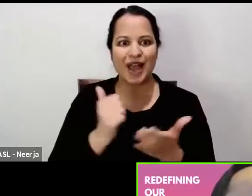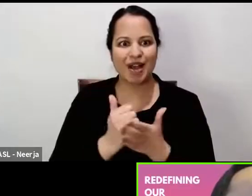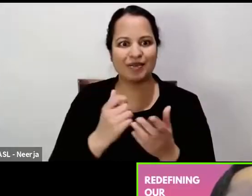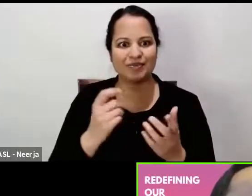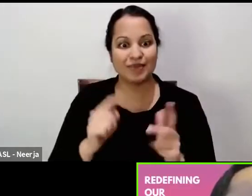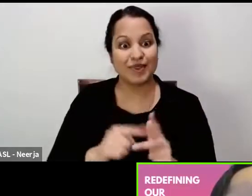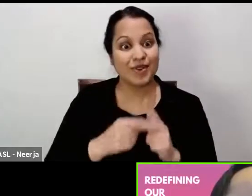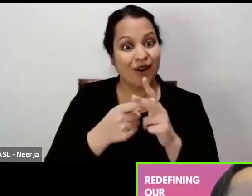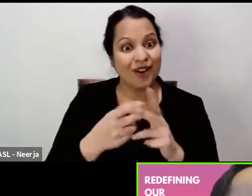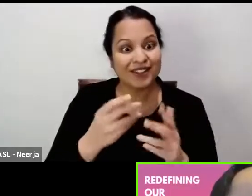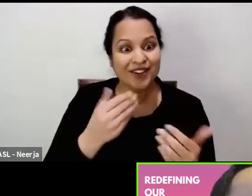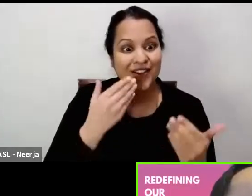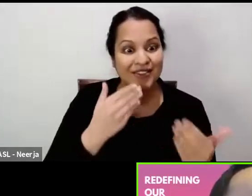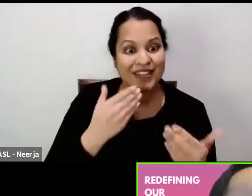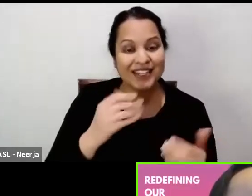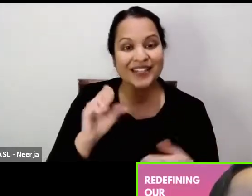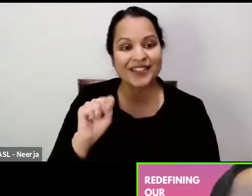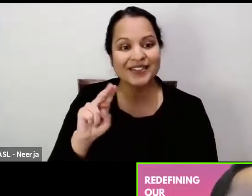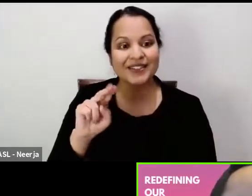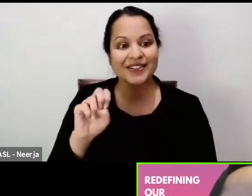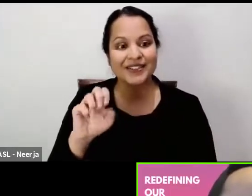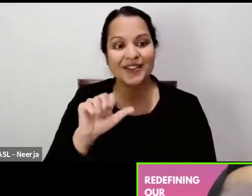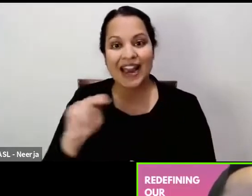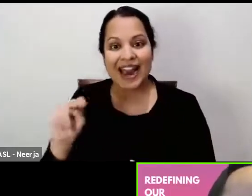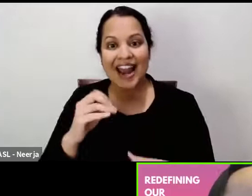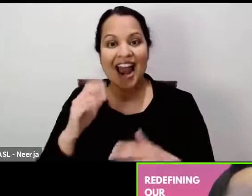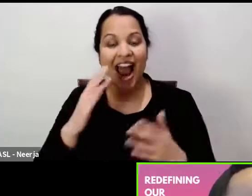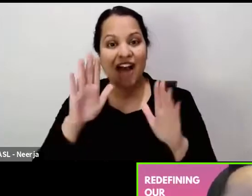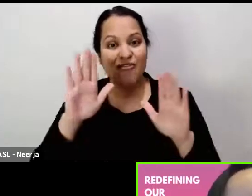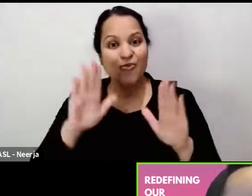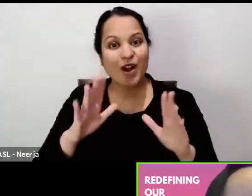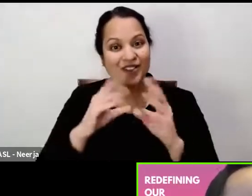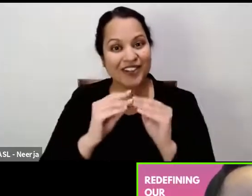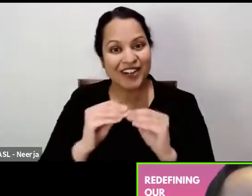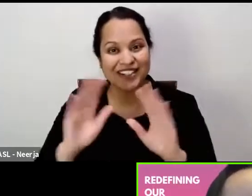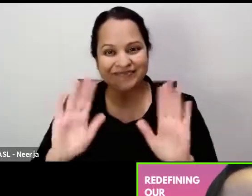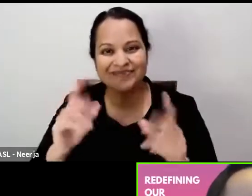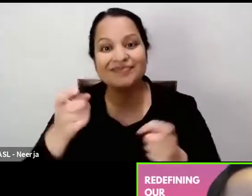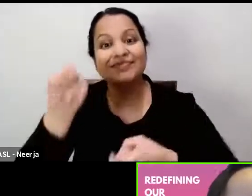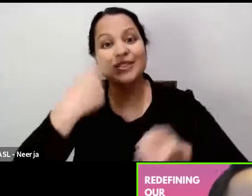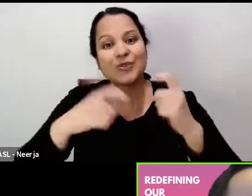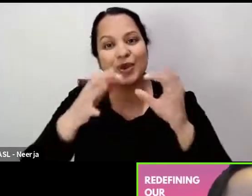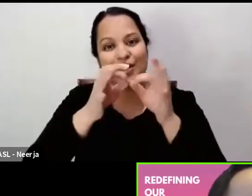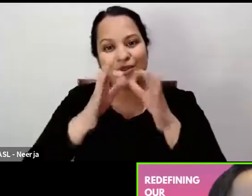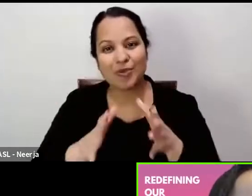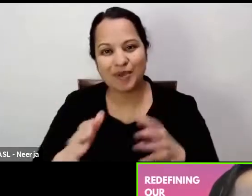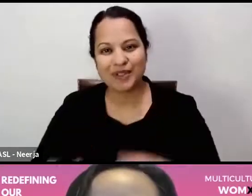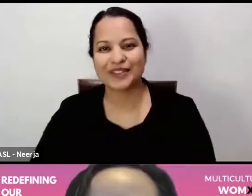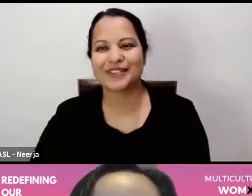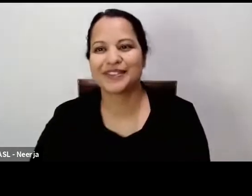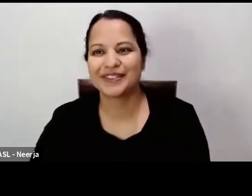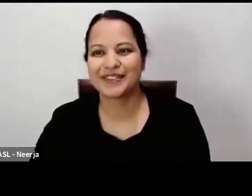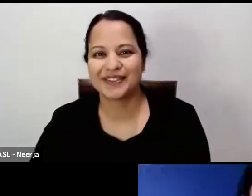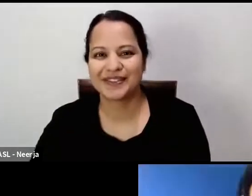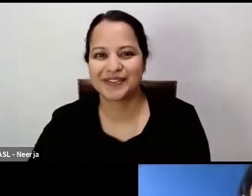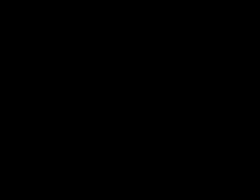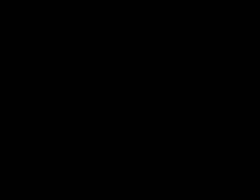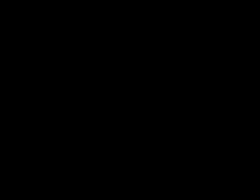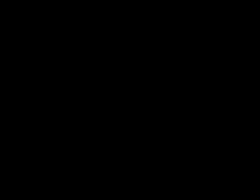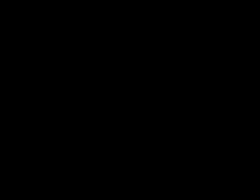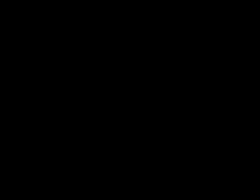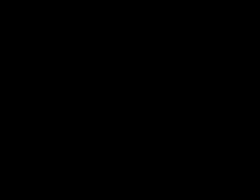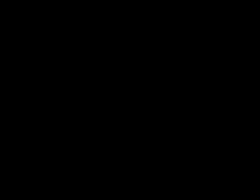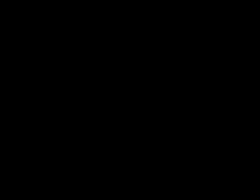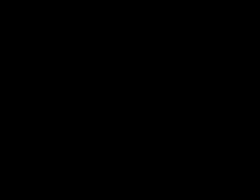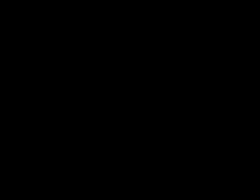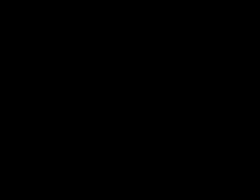and others for inviting me to be here. And I hope you have a great rest of the conference. Thank you so much, Senator Chang. You